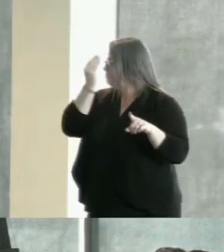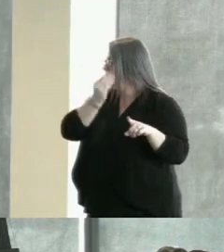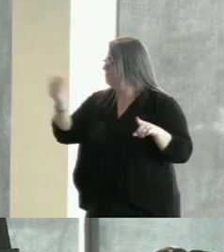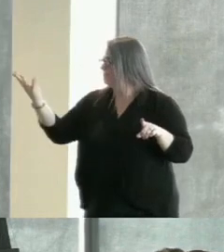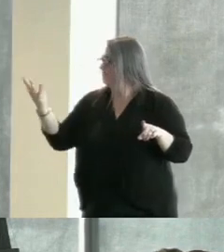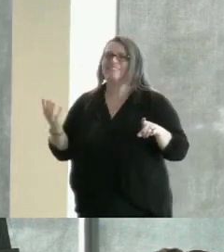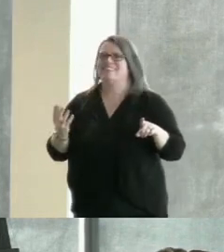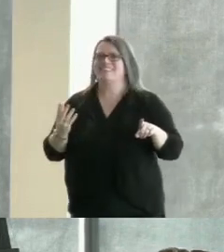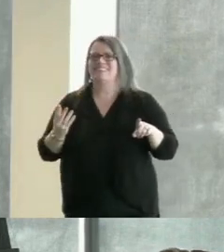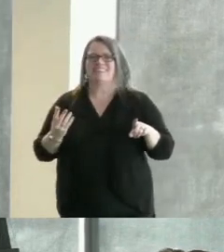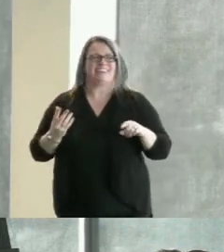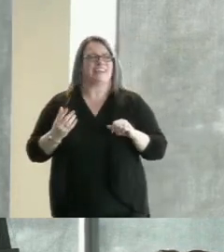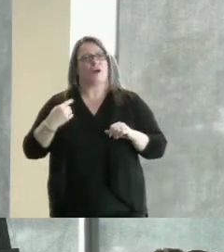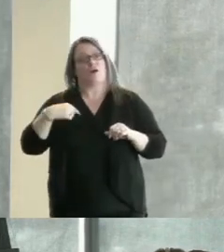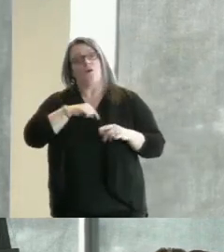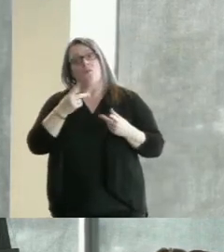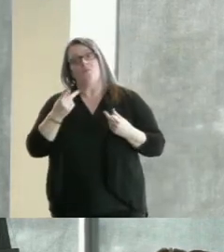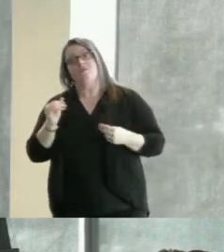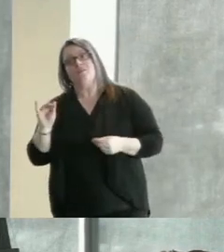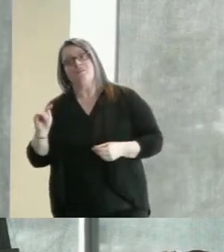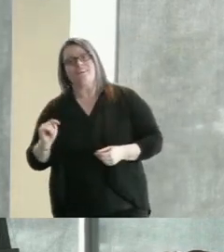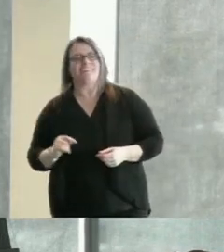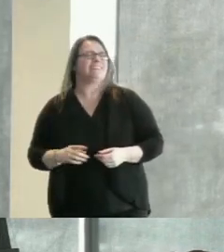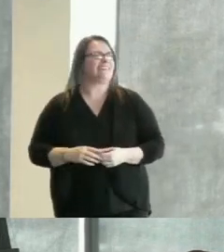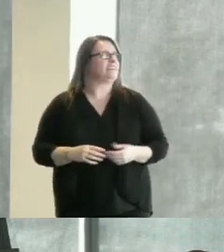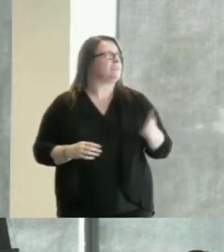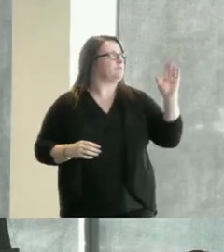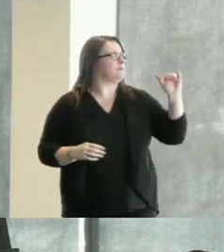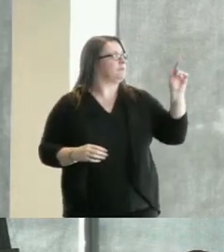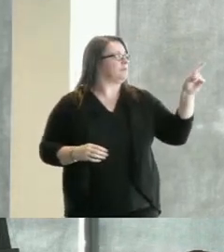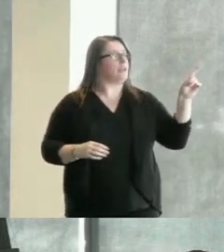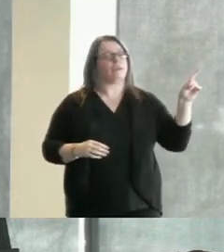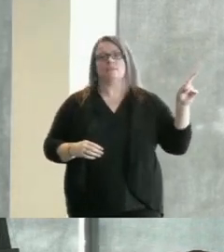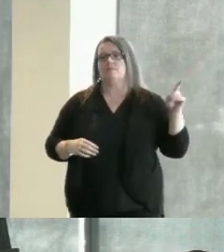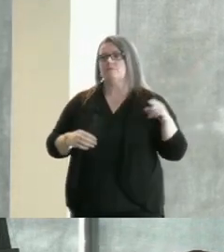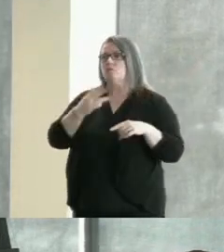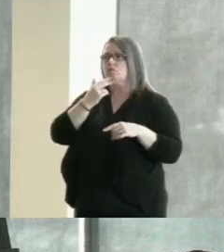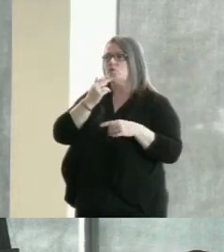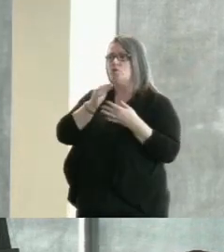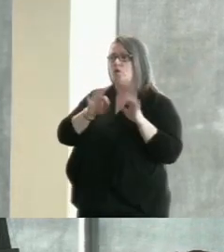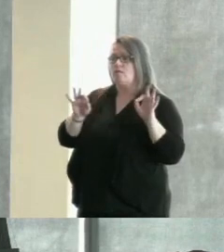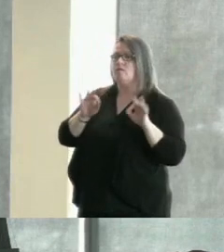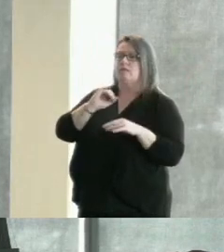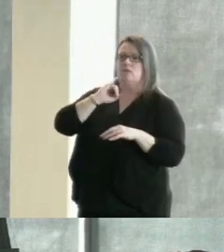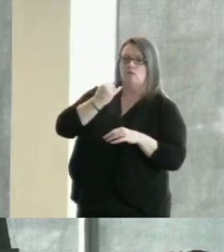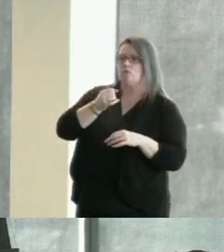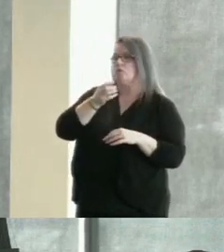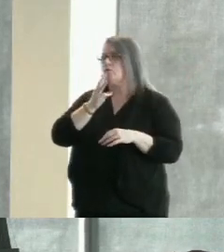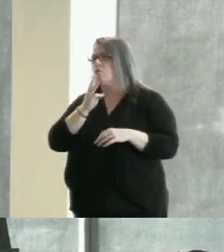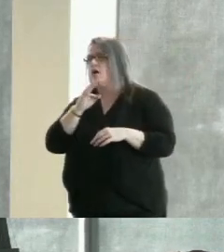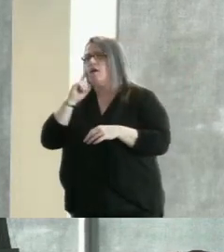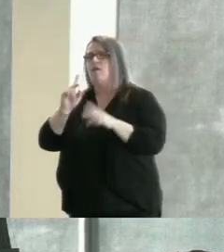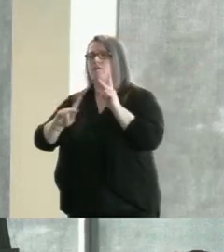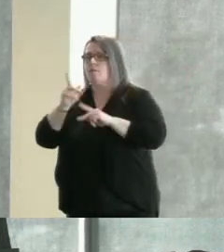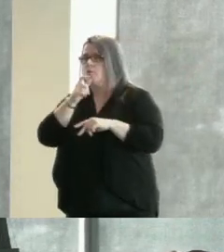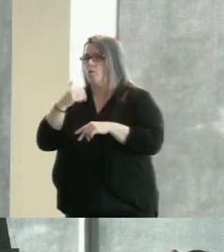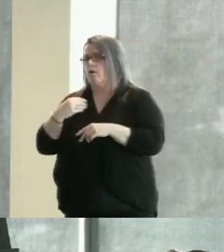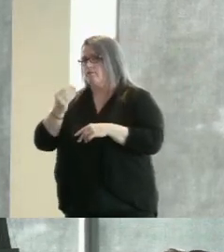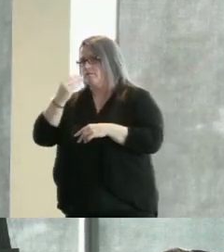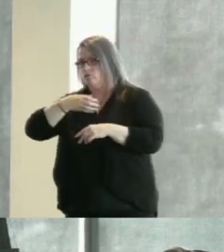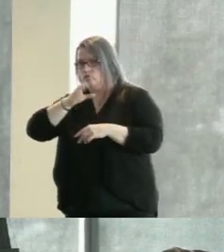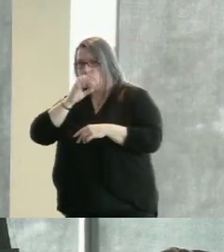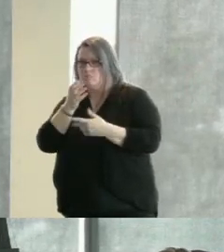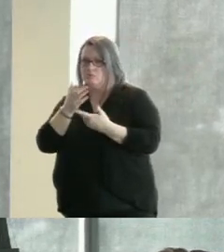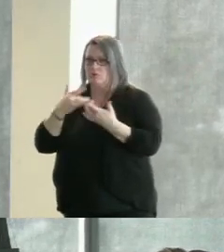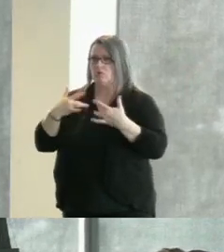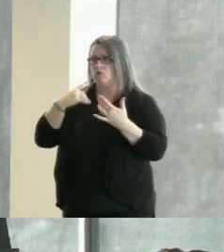Perfect. On the table. So we did do it. Are sugar-free beverages, juices, and water available for people with dietary concerns such